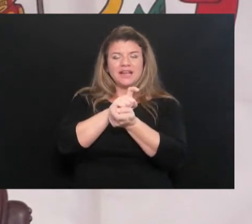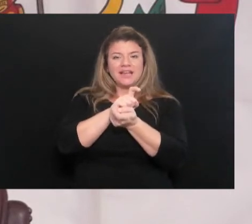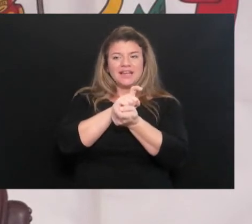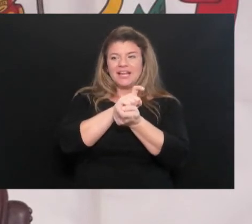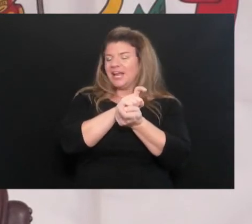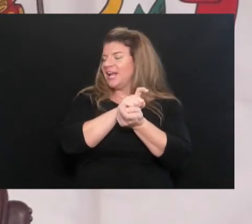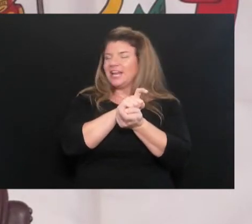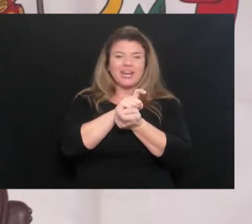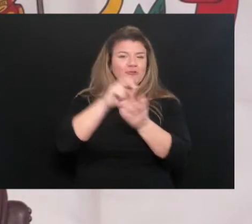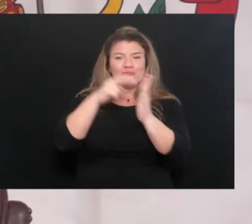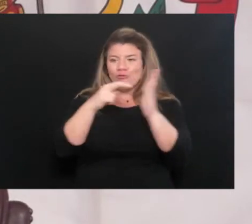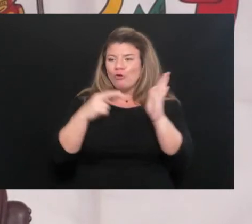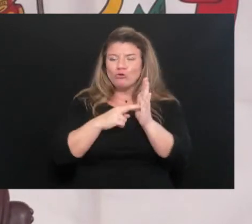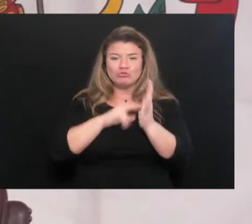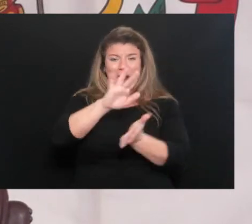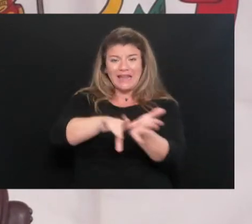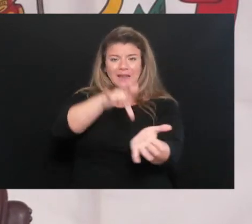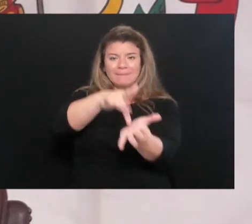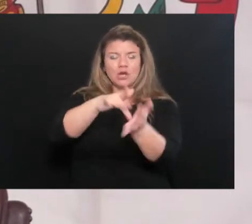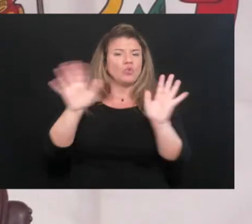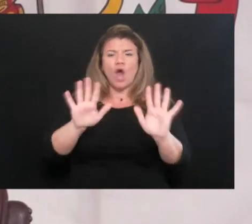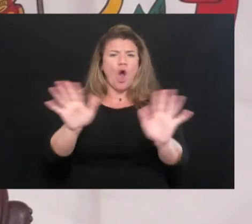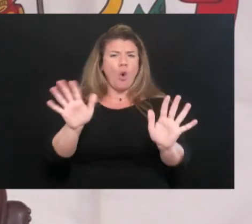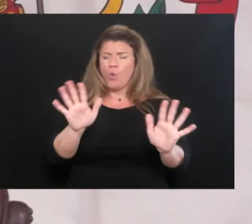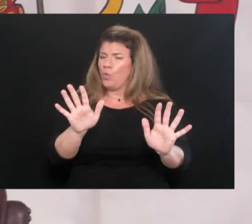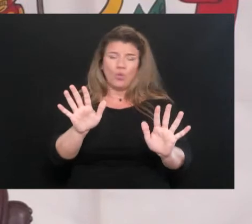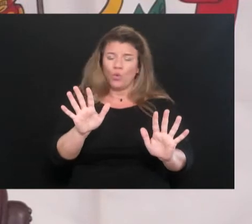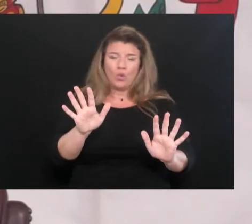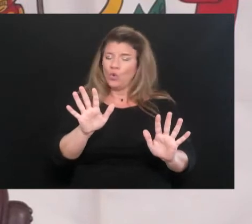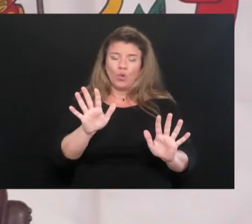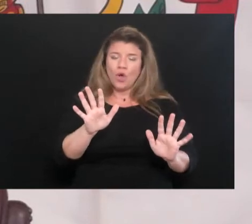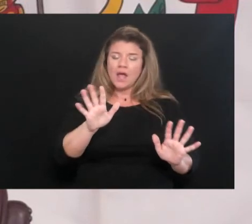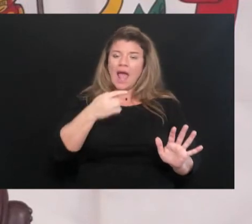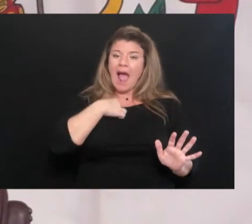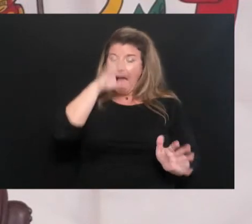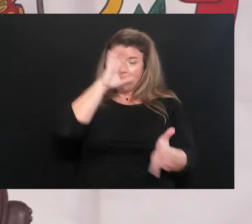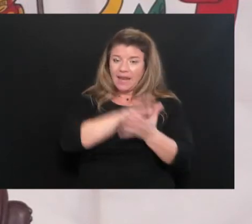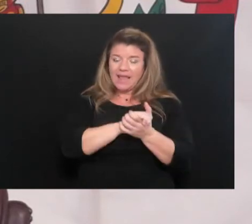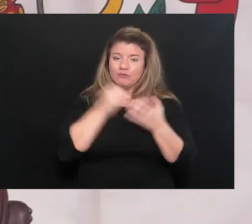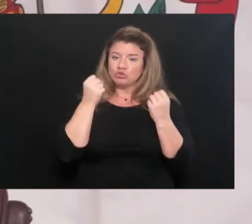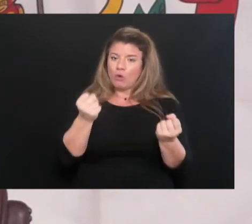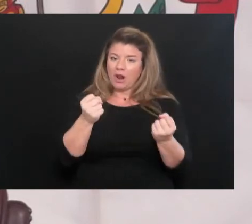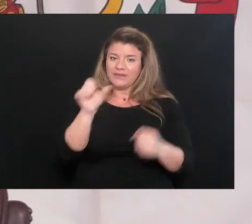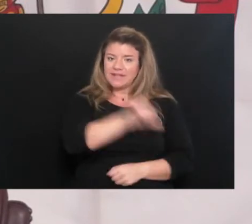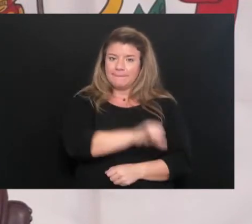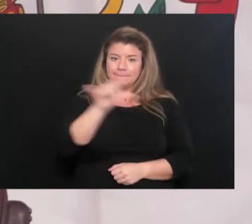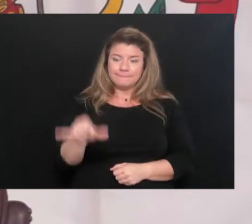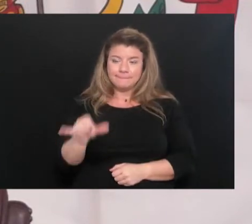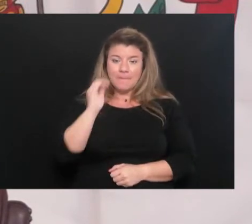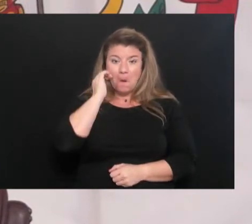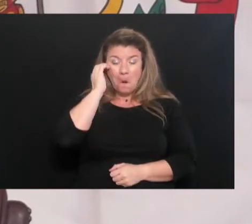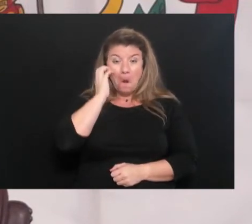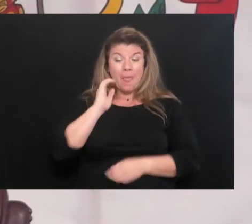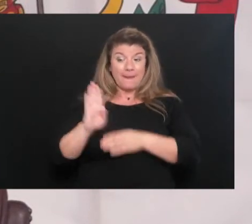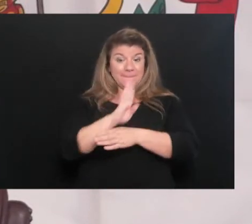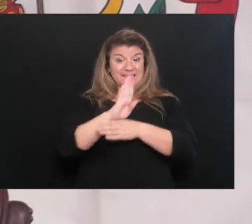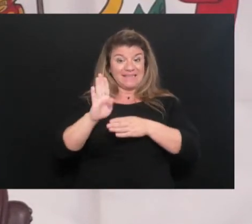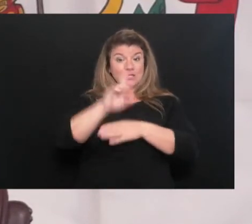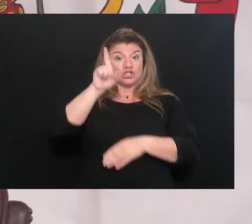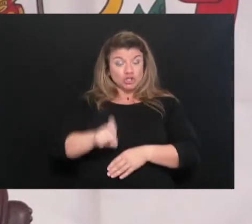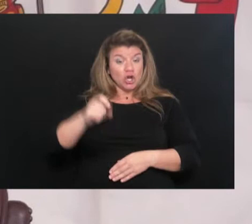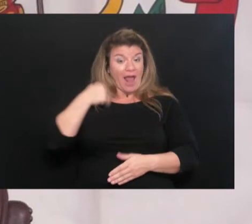here. No way. I believe just as strongly that our businesses should have the